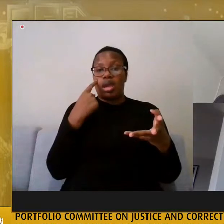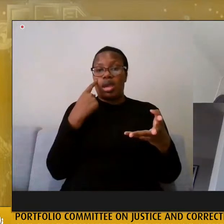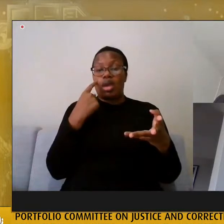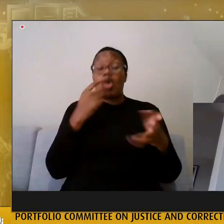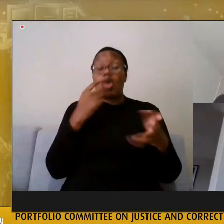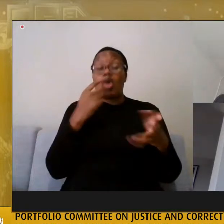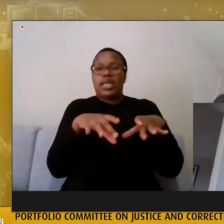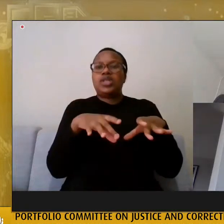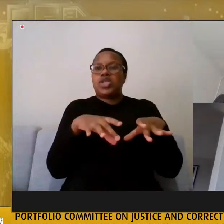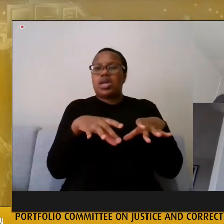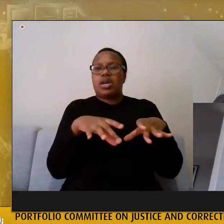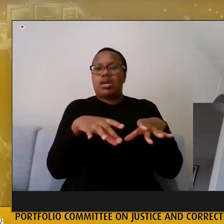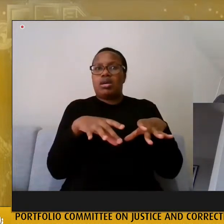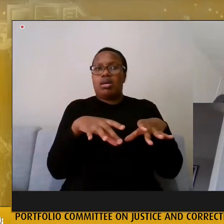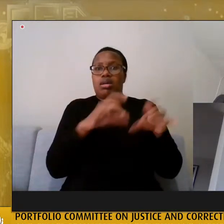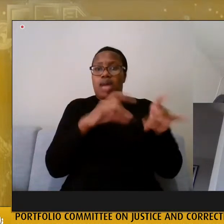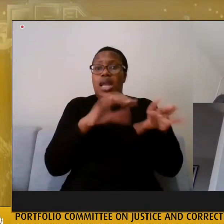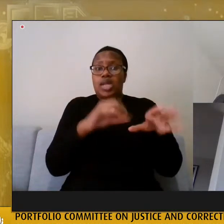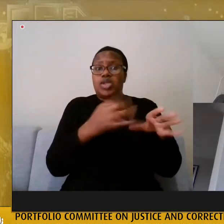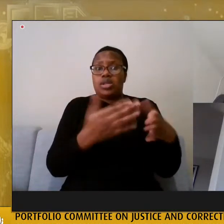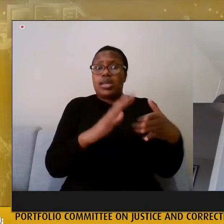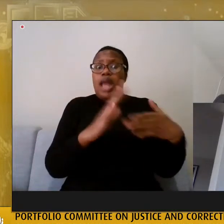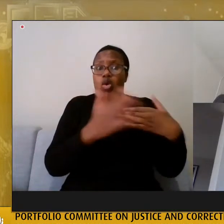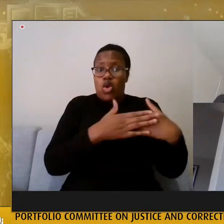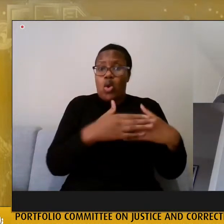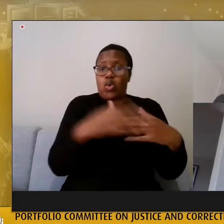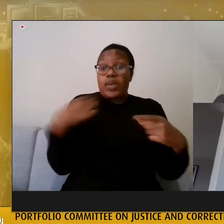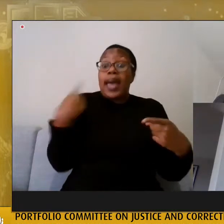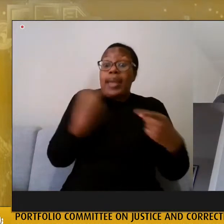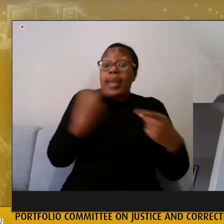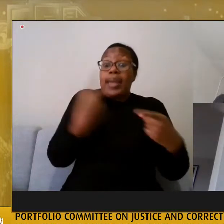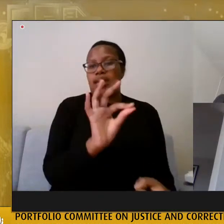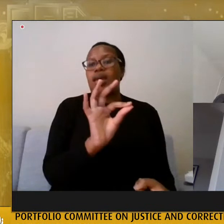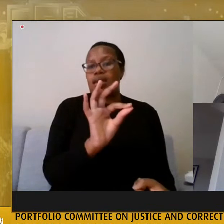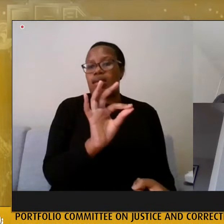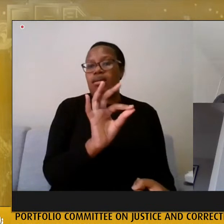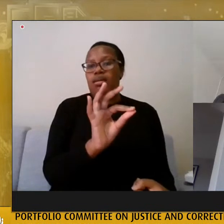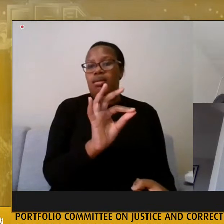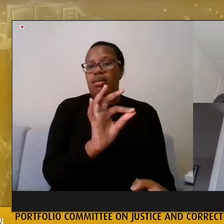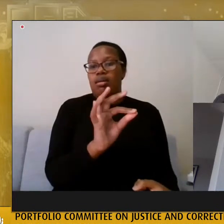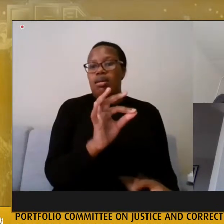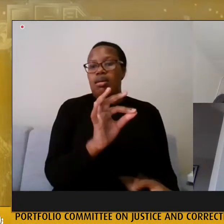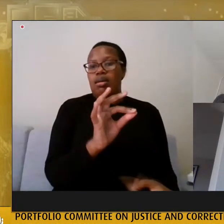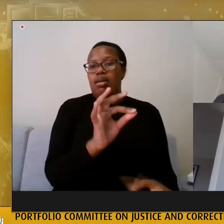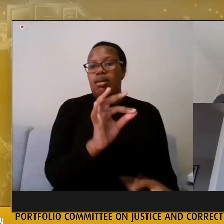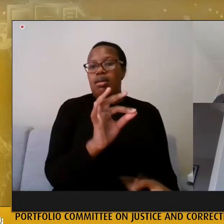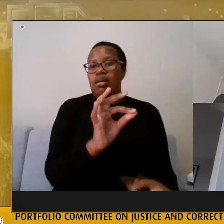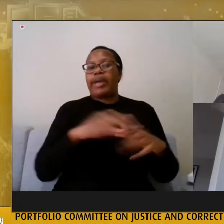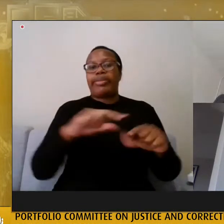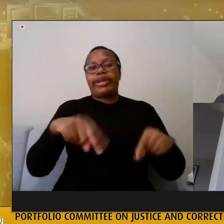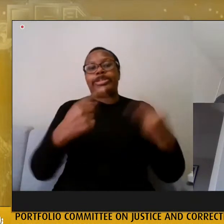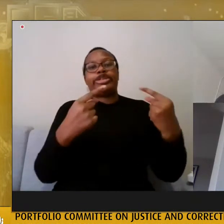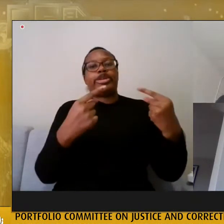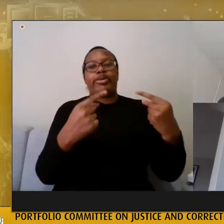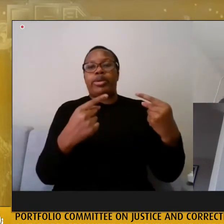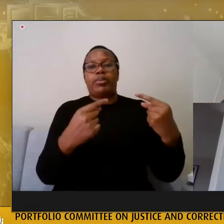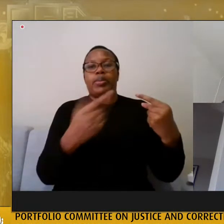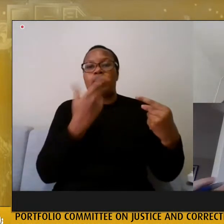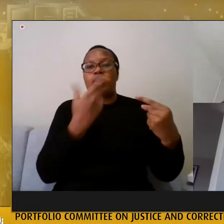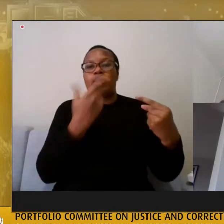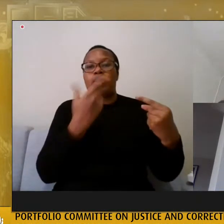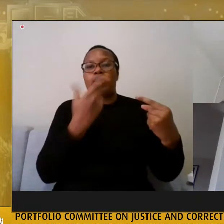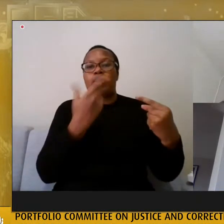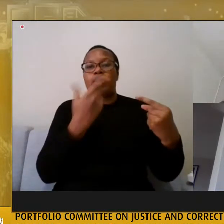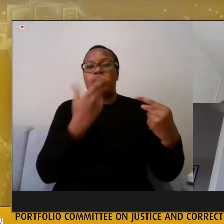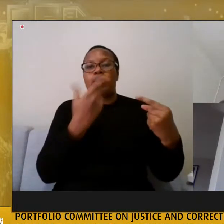Khayelitsha is that it's closed till Monday, because there isn't agreement over what needs to be